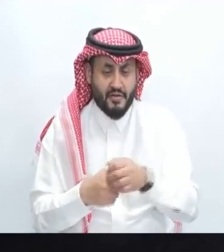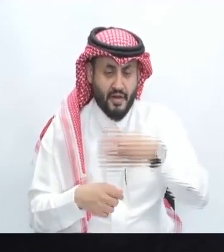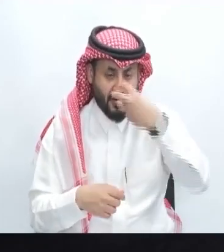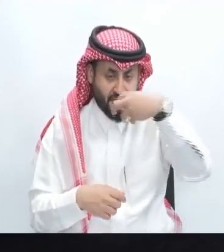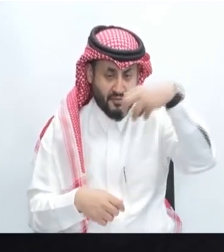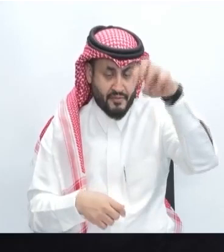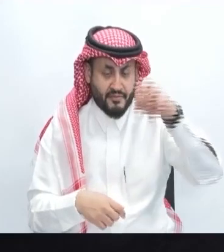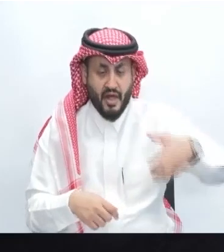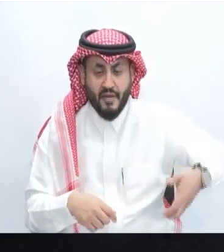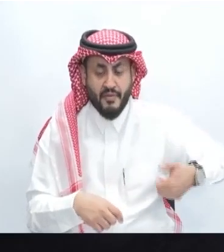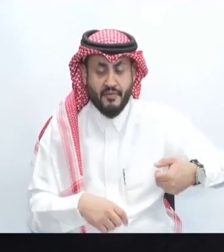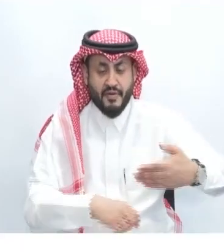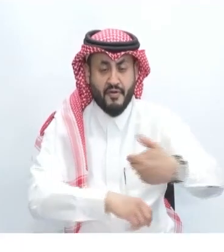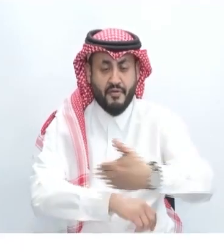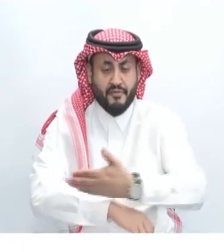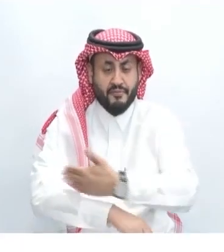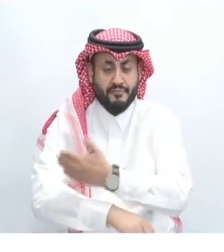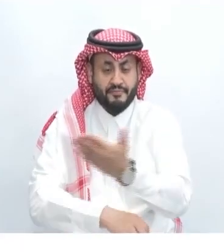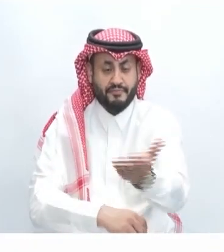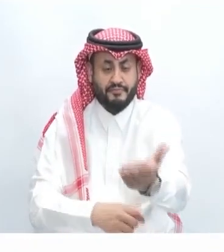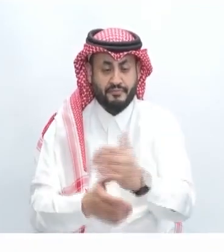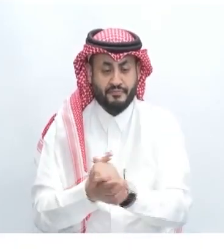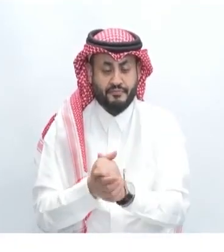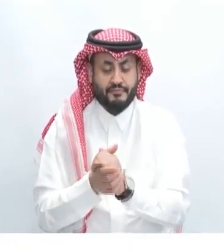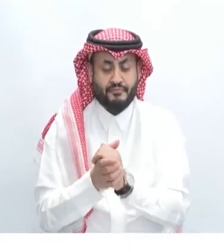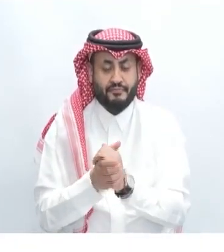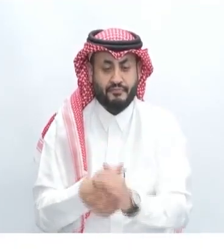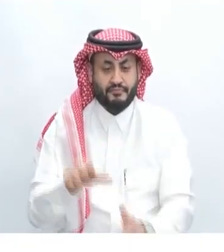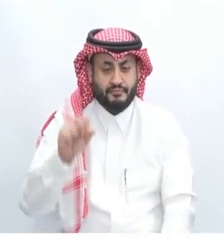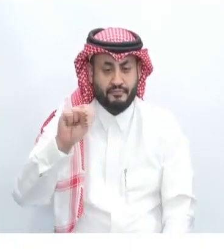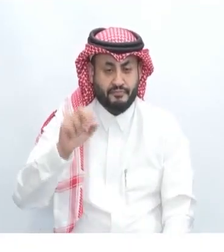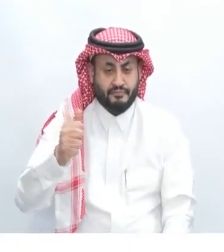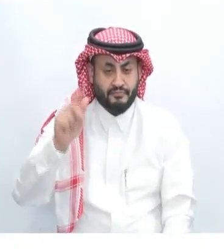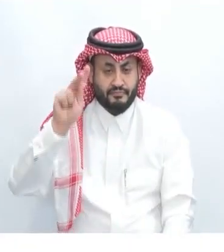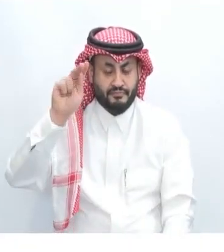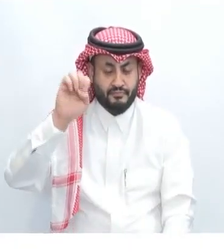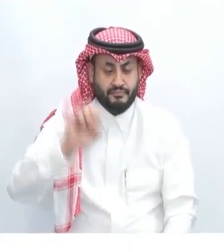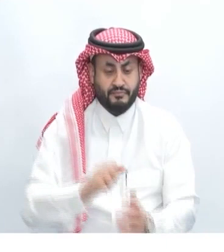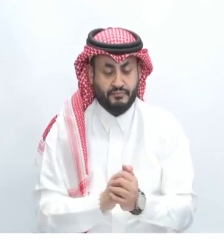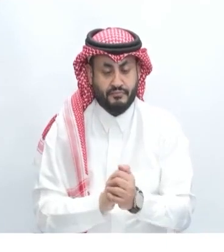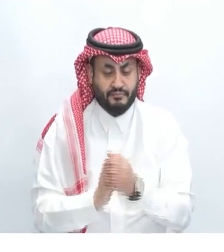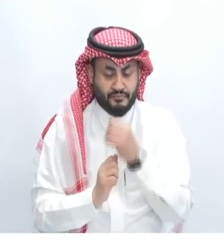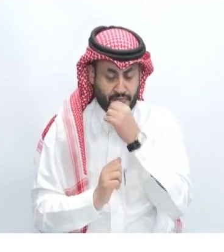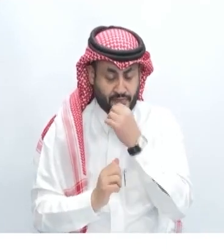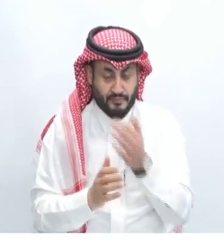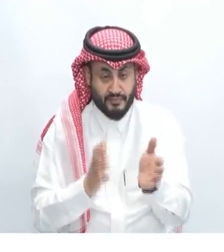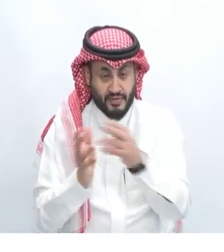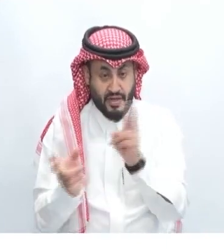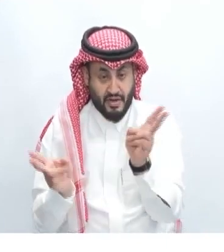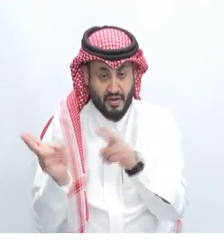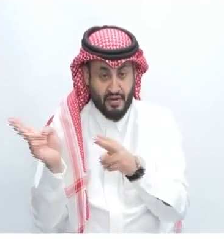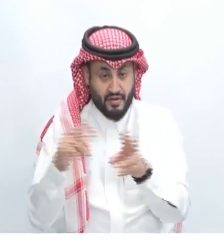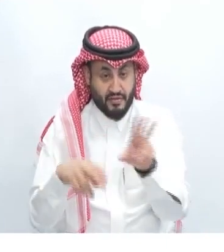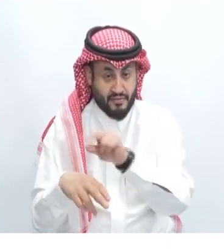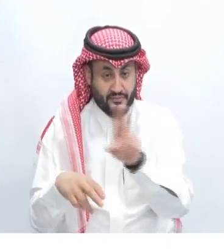also baby monkey, and also the last one here, which is the snake. And also, I ask you to practice these